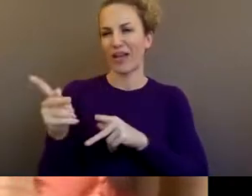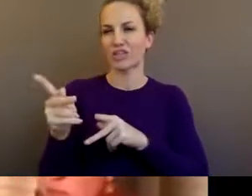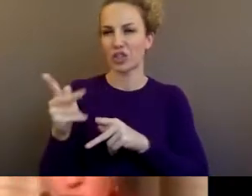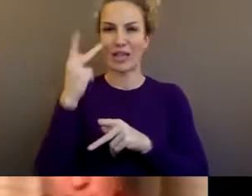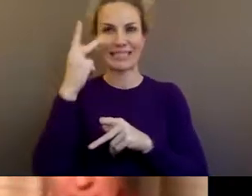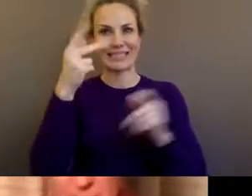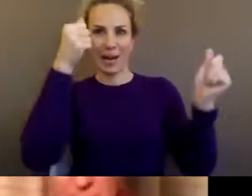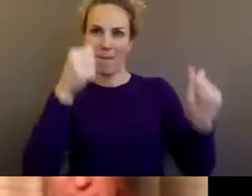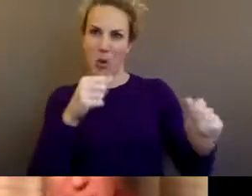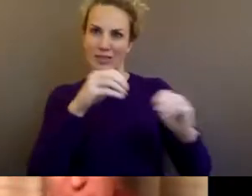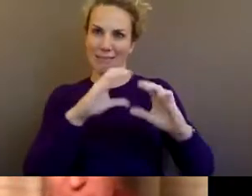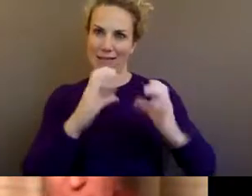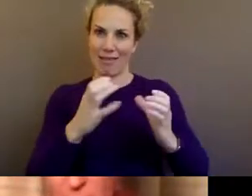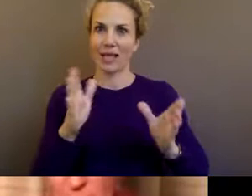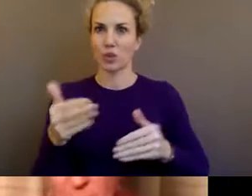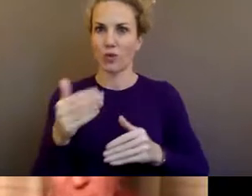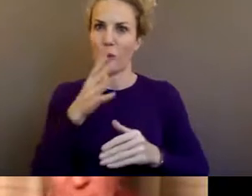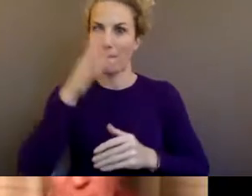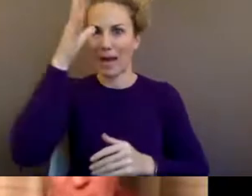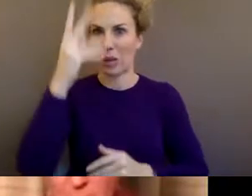I think people respect us for that.